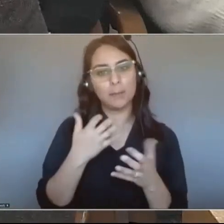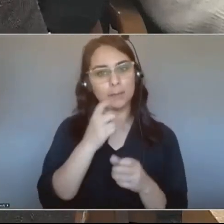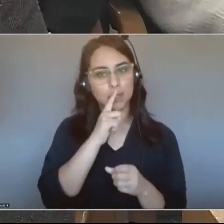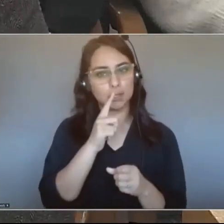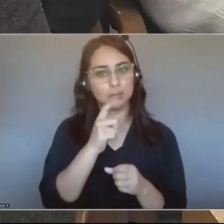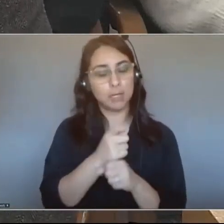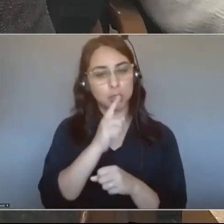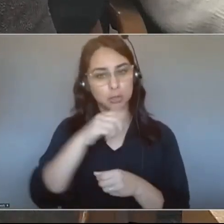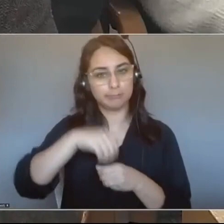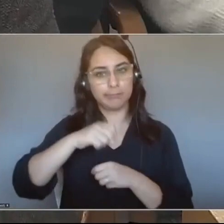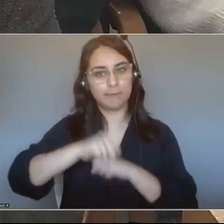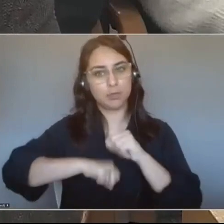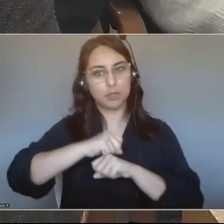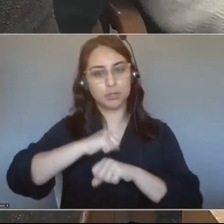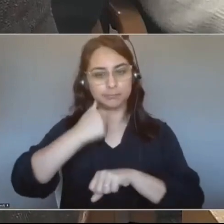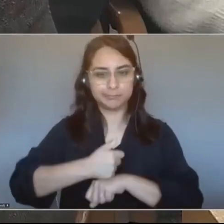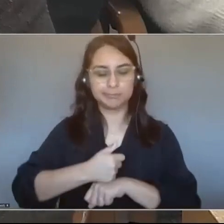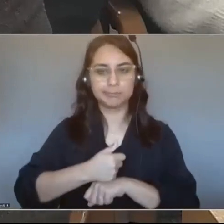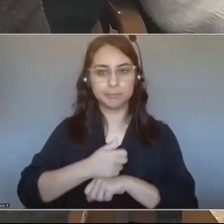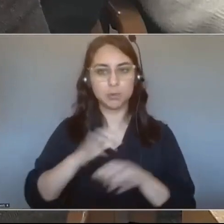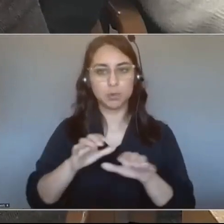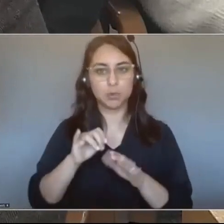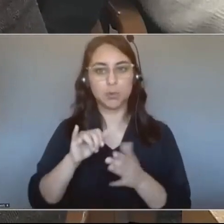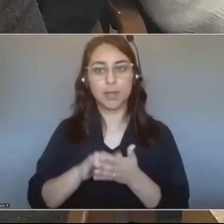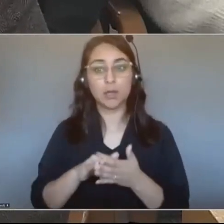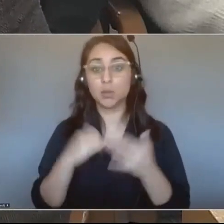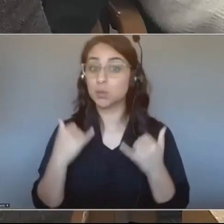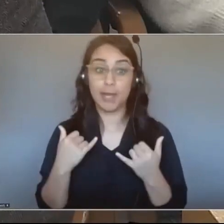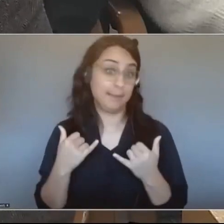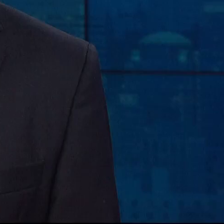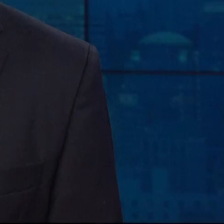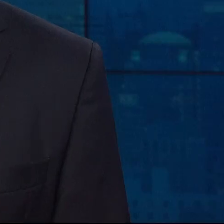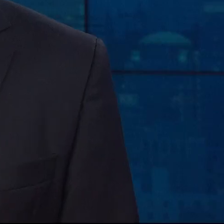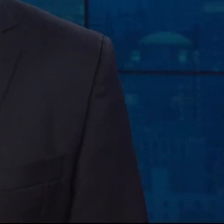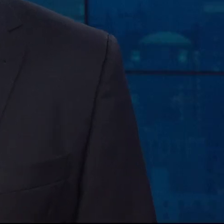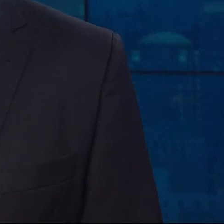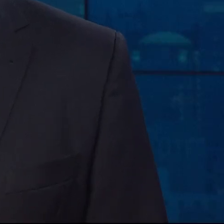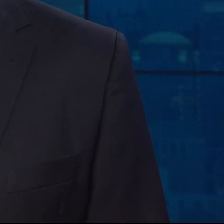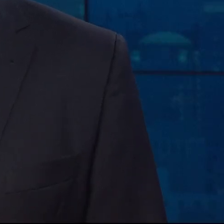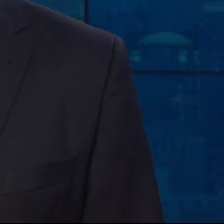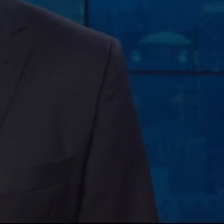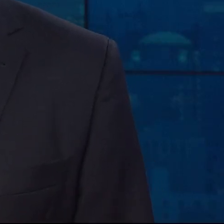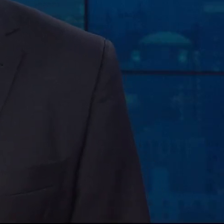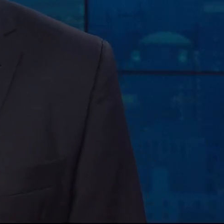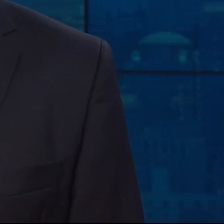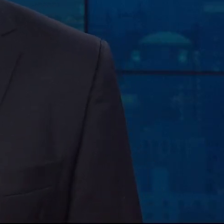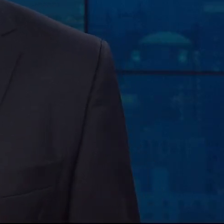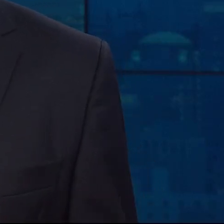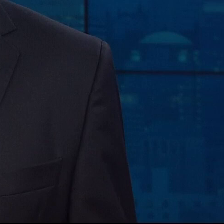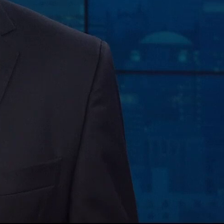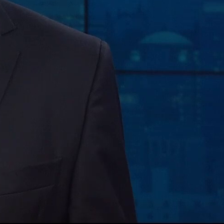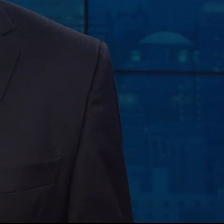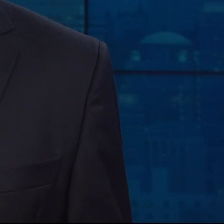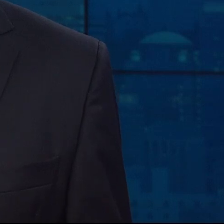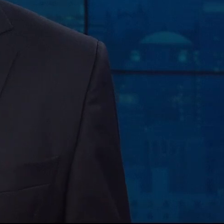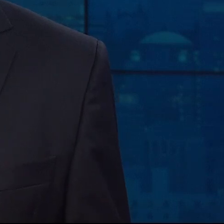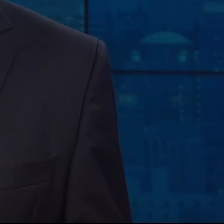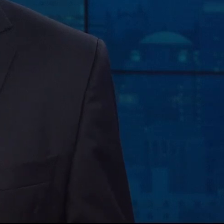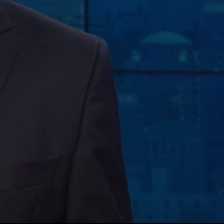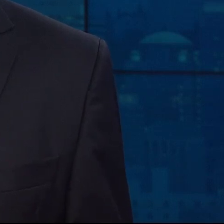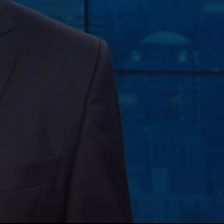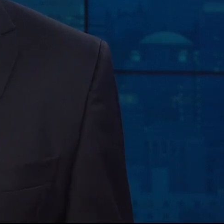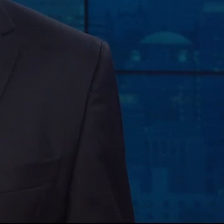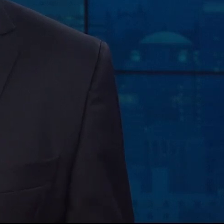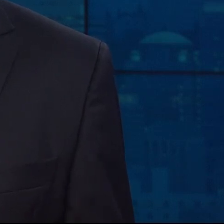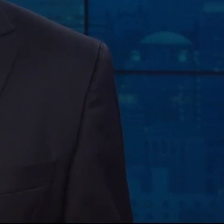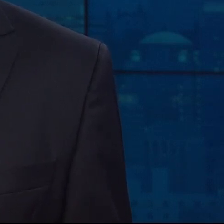to do that. And at today, it is not in place. So they're raising the alarm. The researchers from Reed noted that the